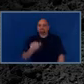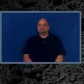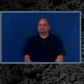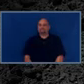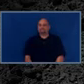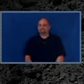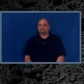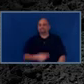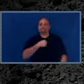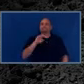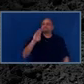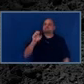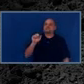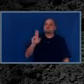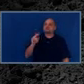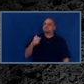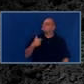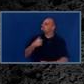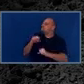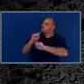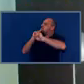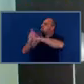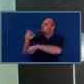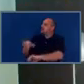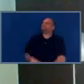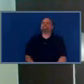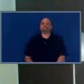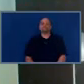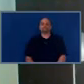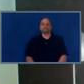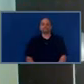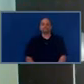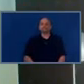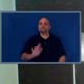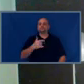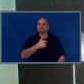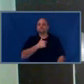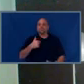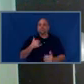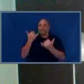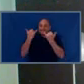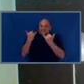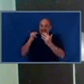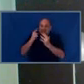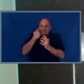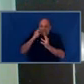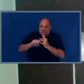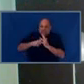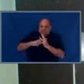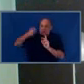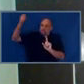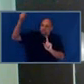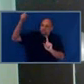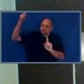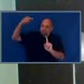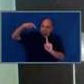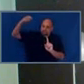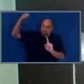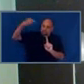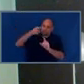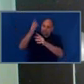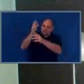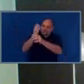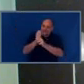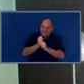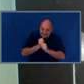I'll take that one. We are just getting our telemetry back from the TAG event. We had a high gain